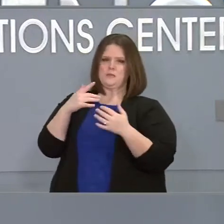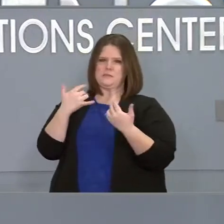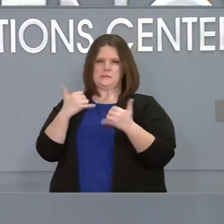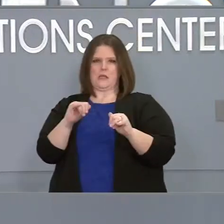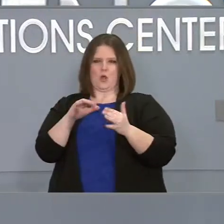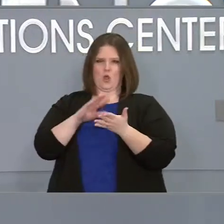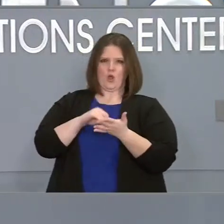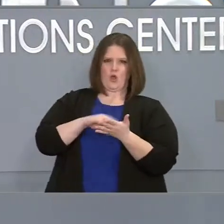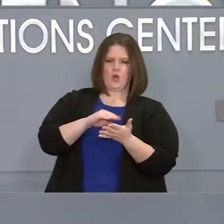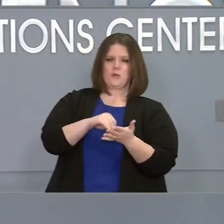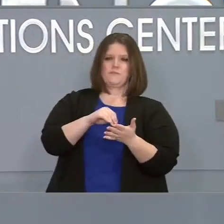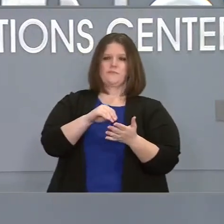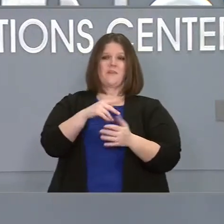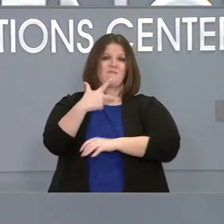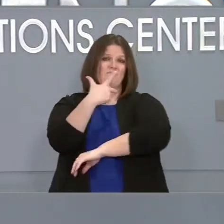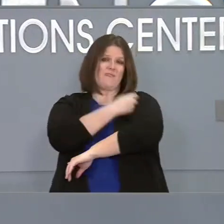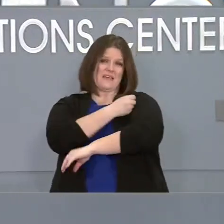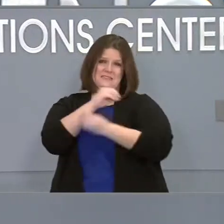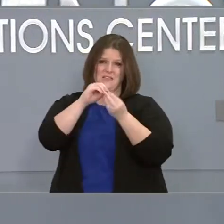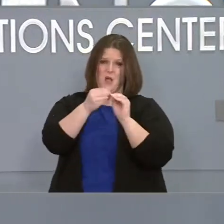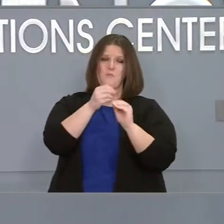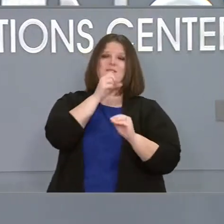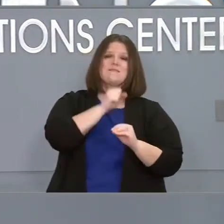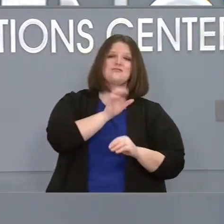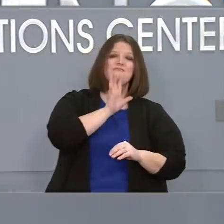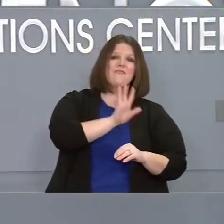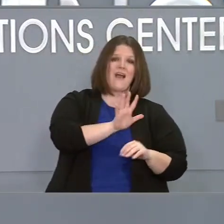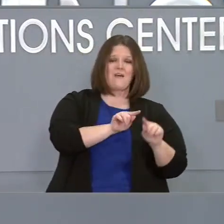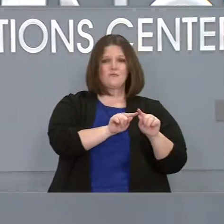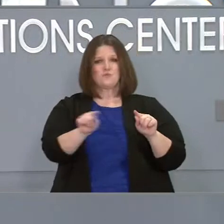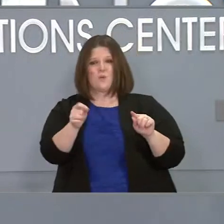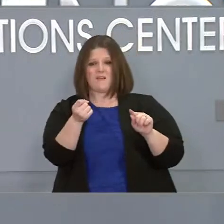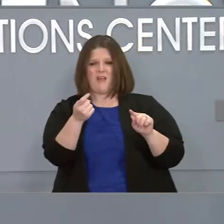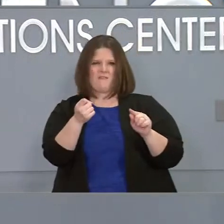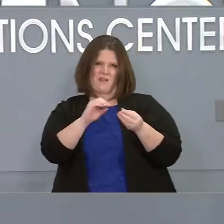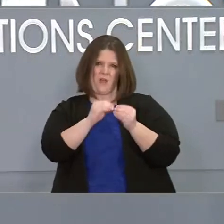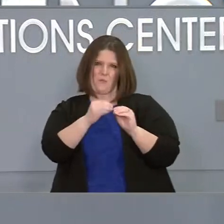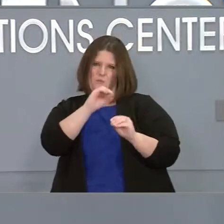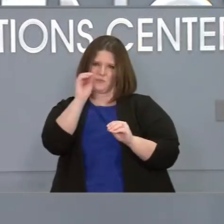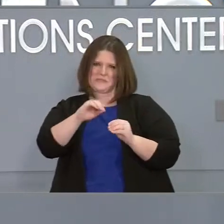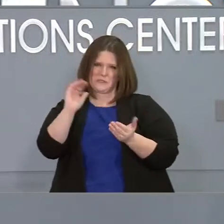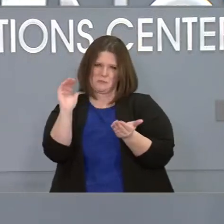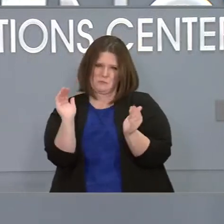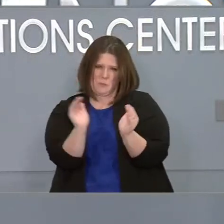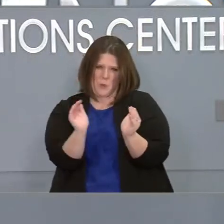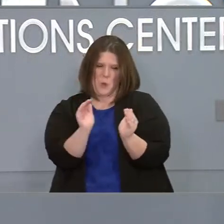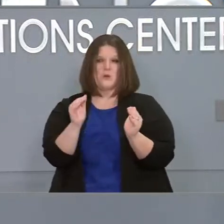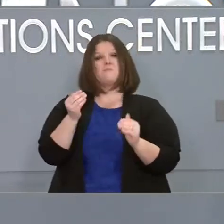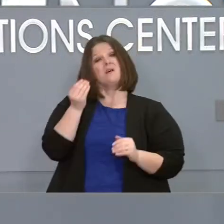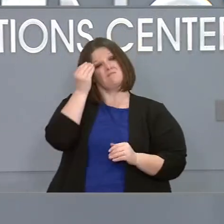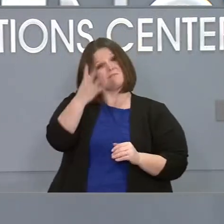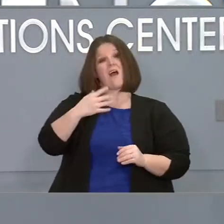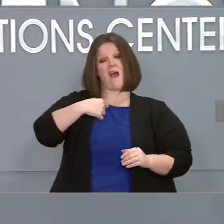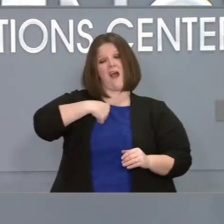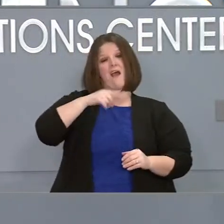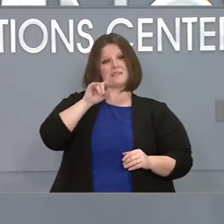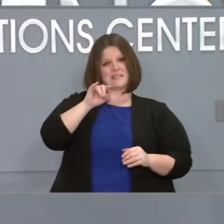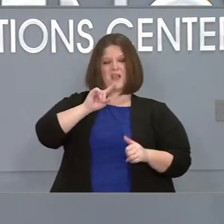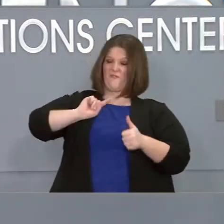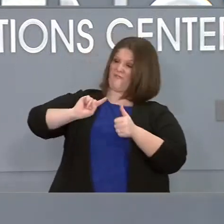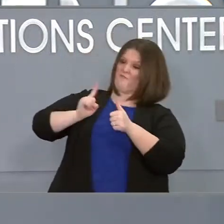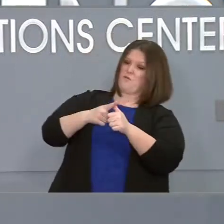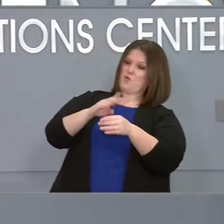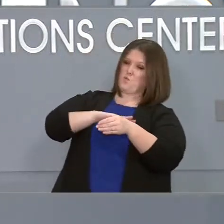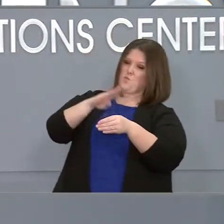children, particularly 5 to 11, are very low. But I want to make sure parents know out there that I got my kids vaccinated the very first weekend it